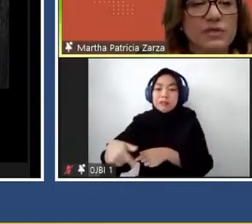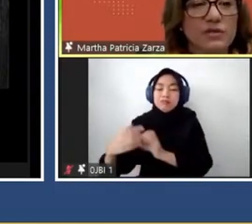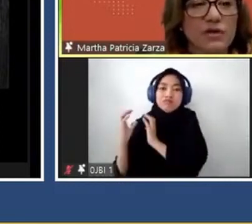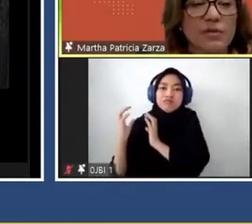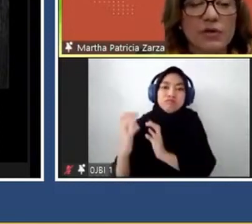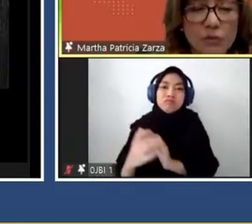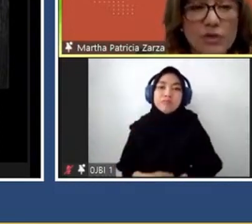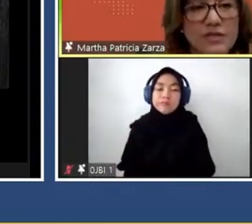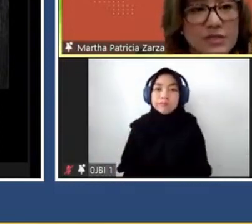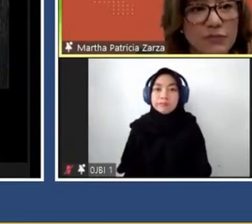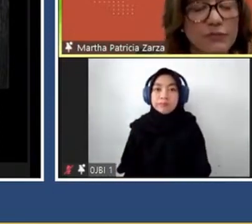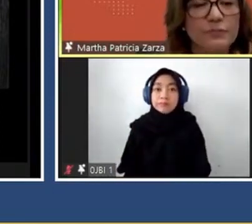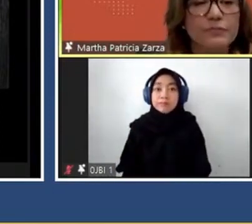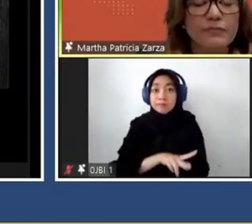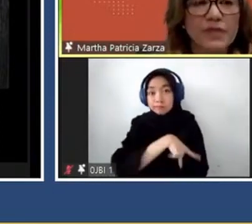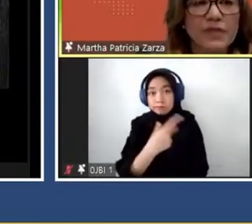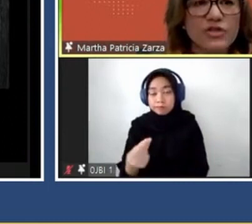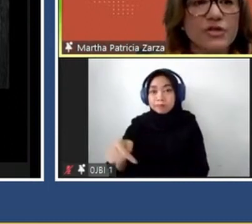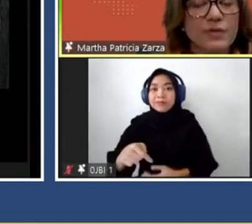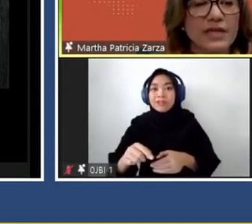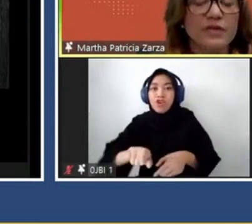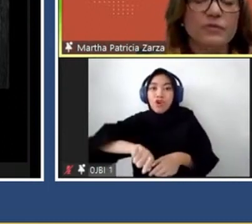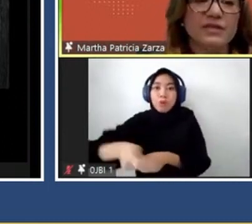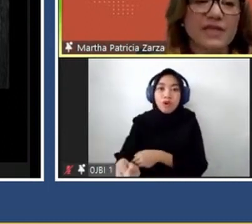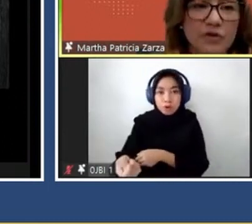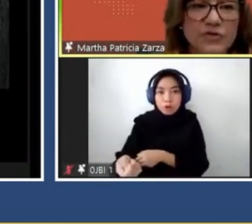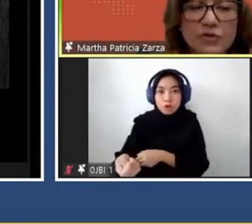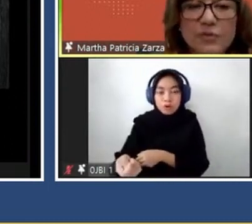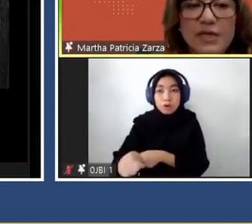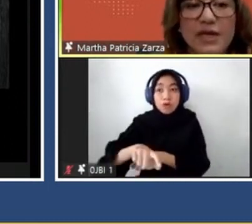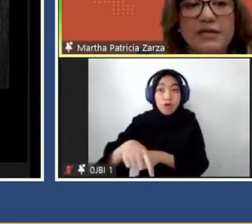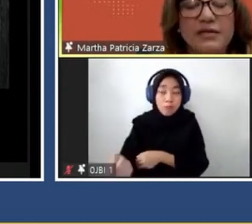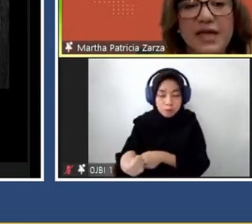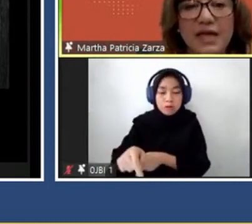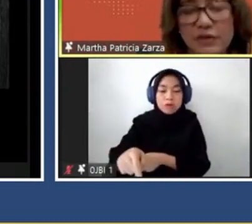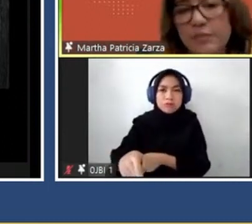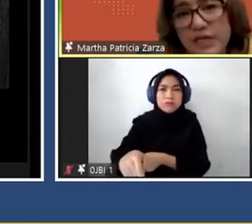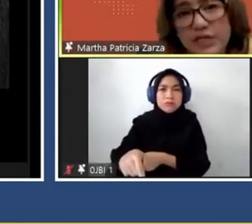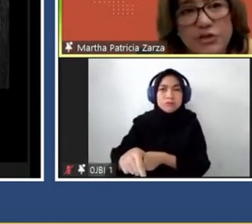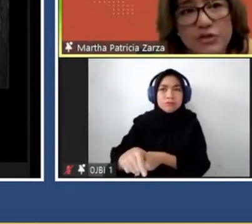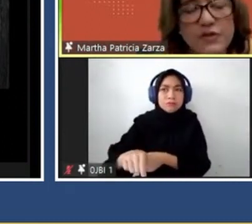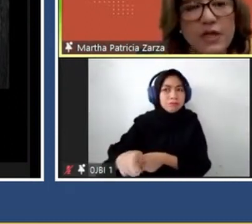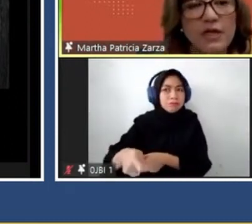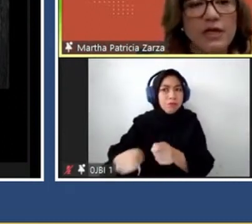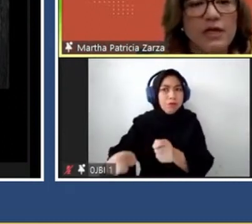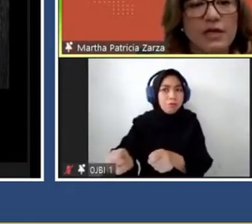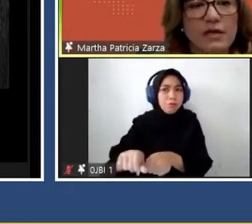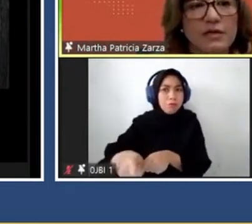was when talking about cooking stuff, also related with time consuming and health implications.